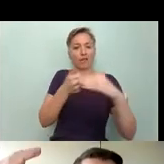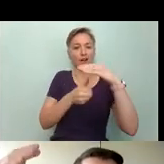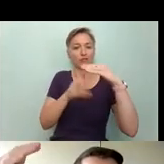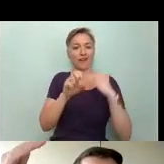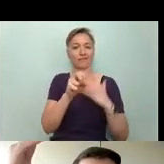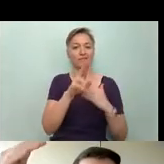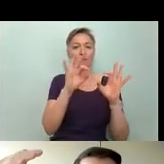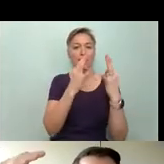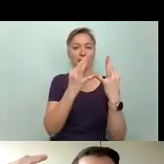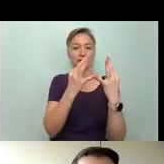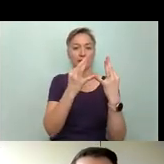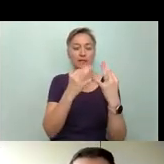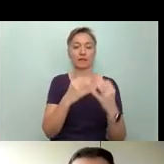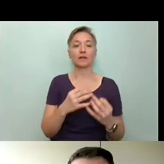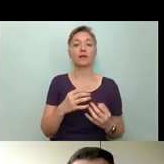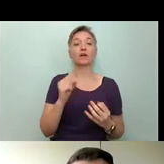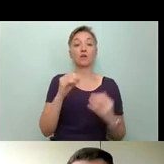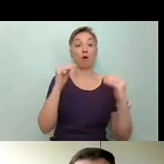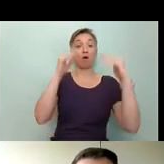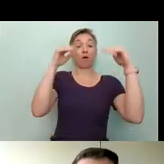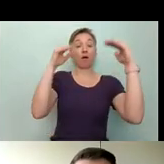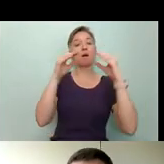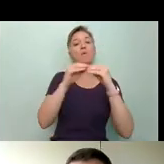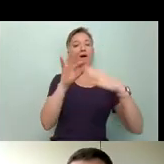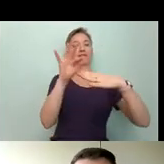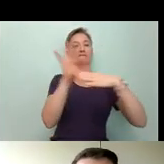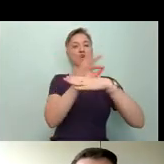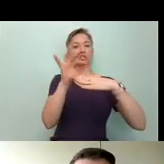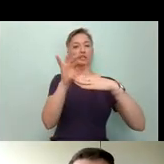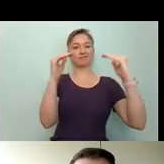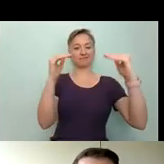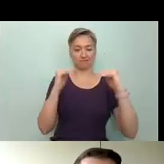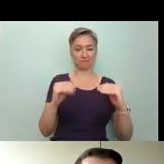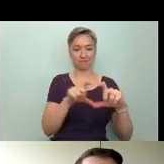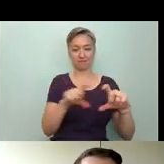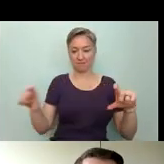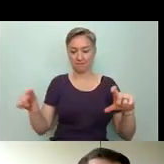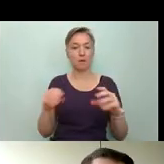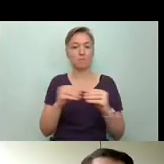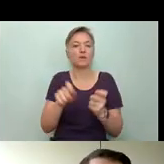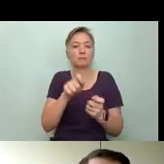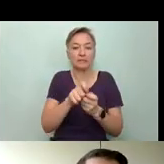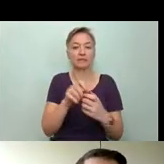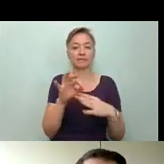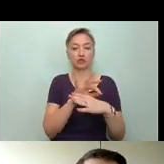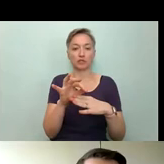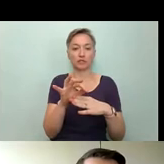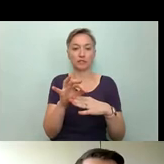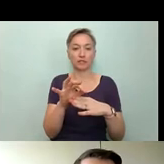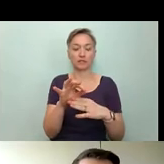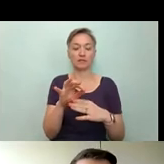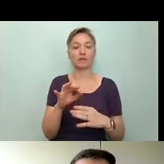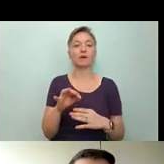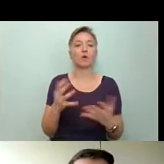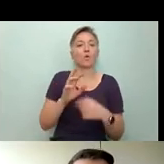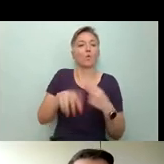types of functions to the sort of more specific level of function, and then the type of work